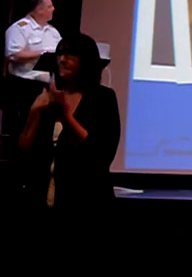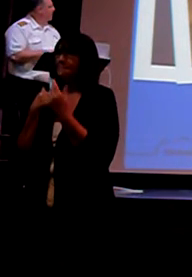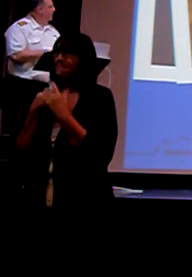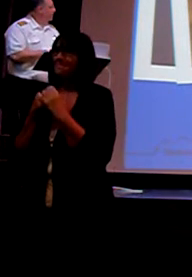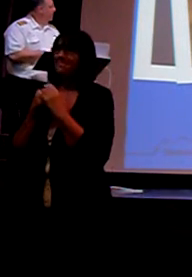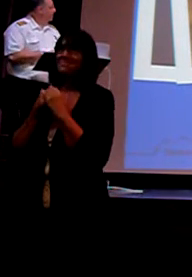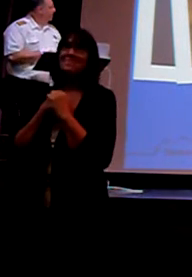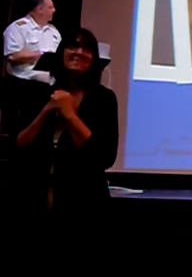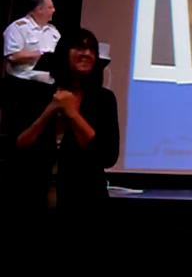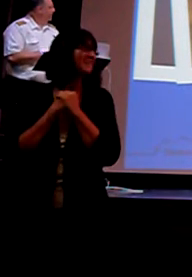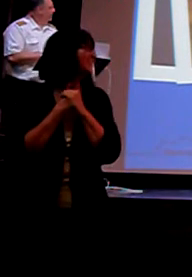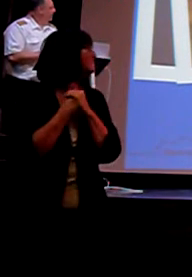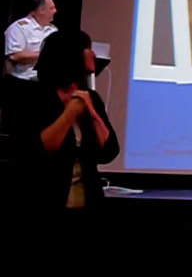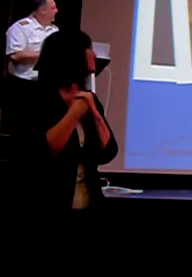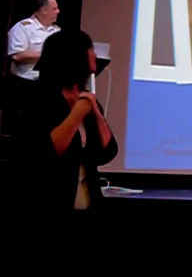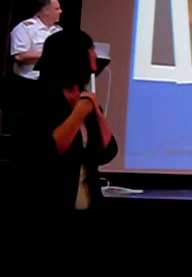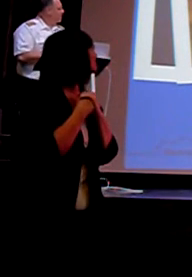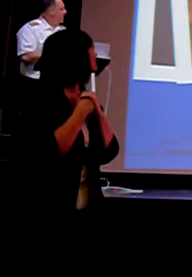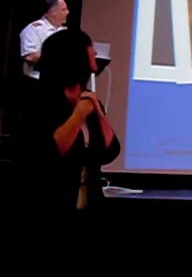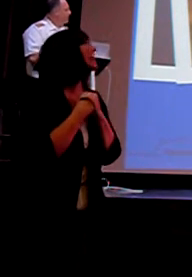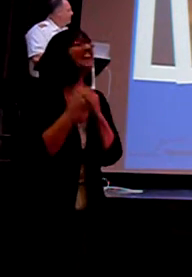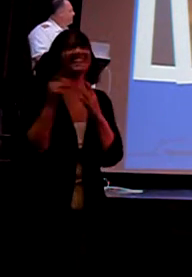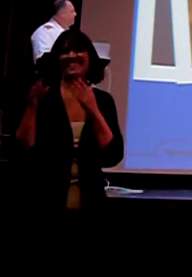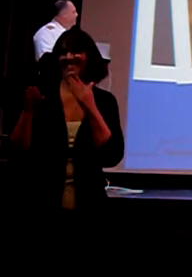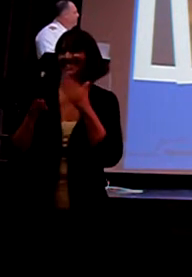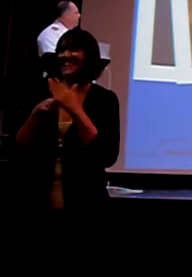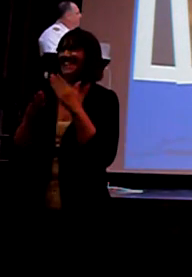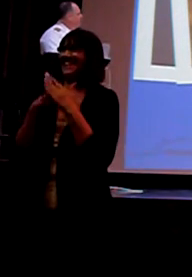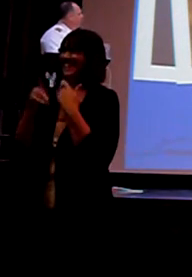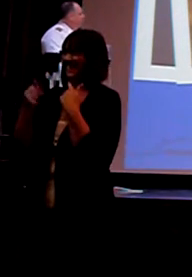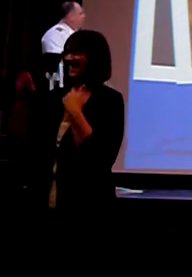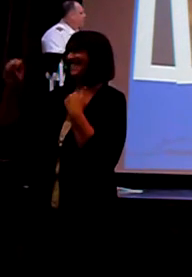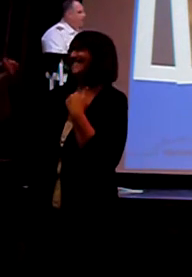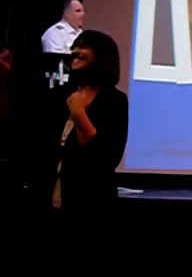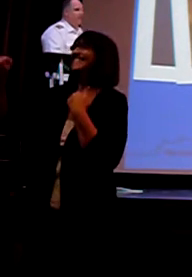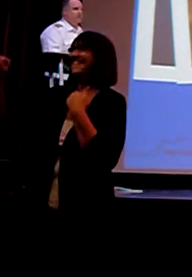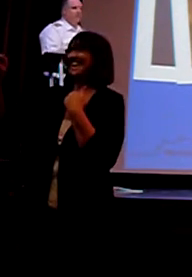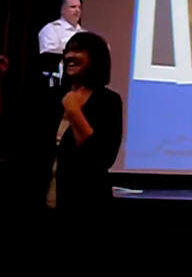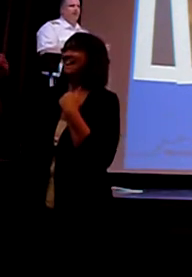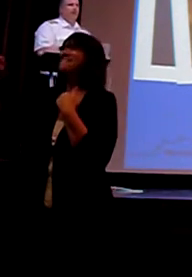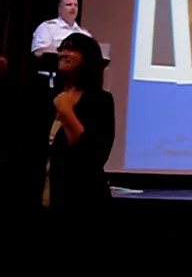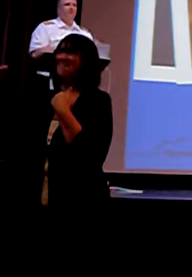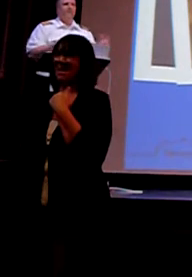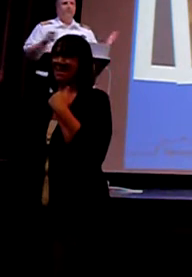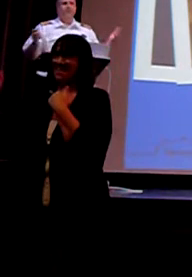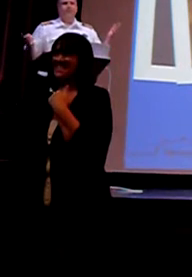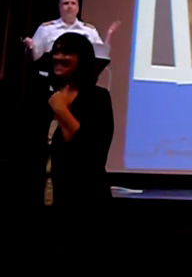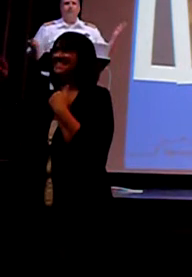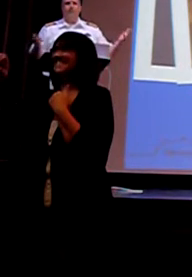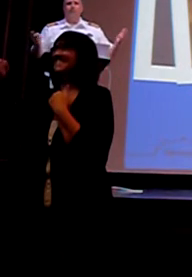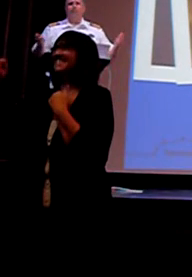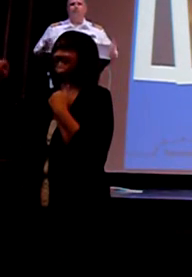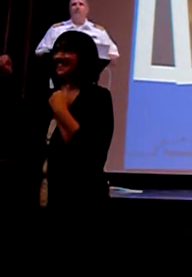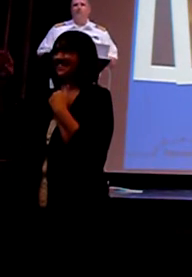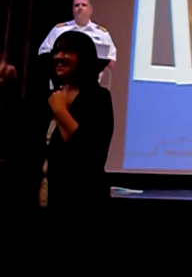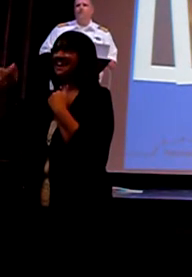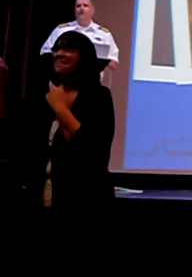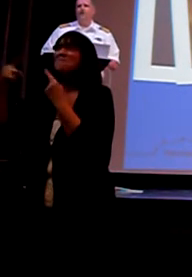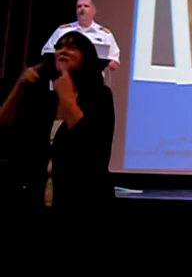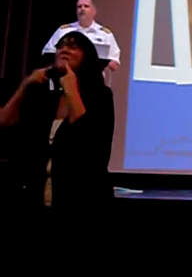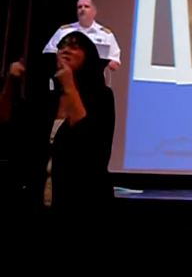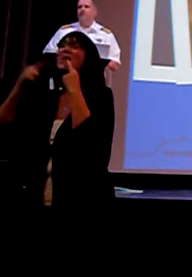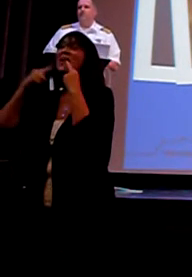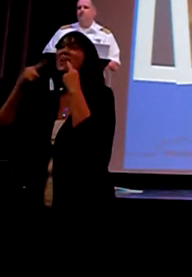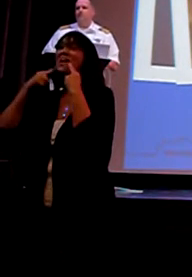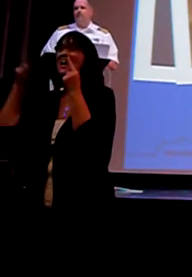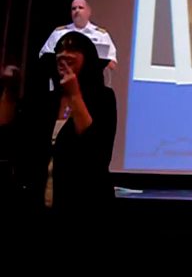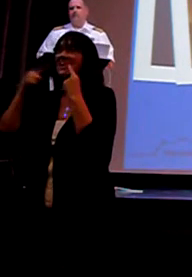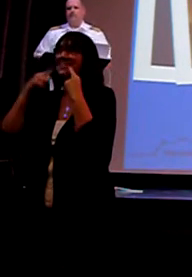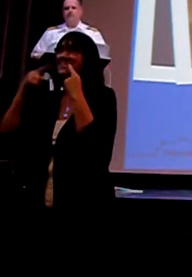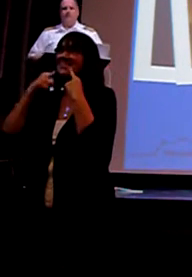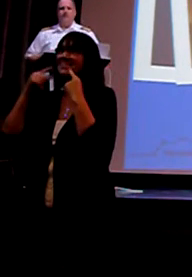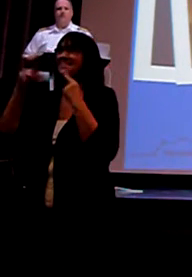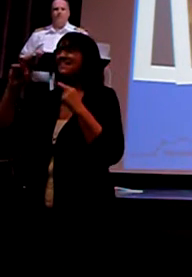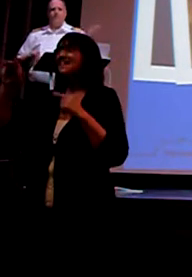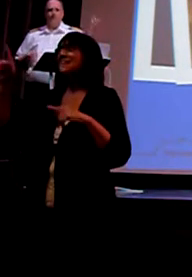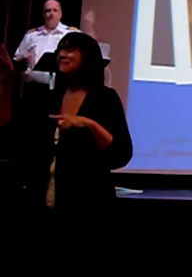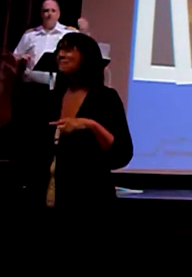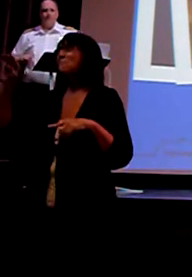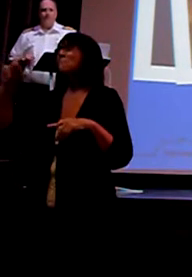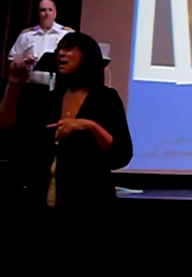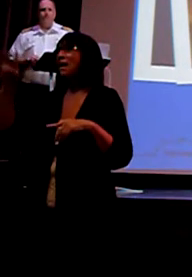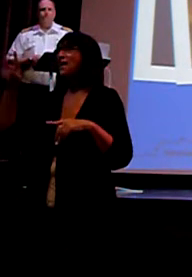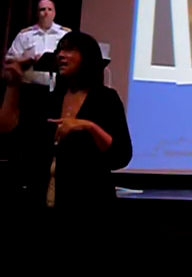here, the stadium, St. Mary's, where the Southampton's play. And, of course, one of the most famous players there is Matthew Le